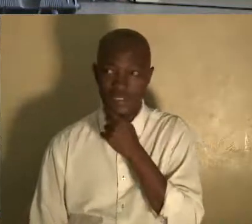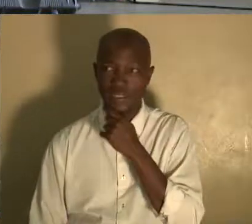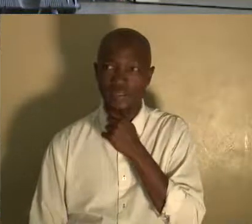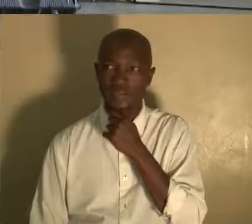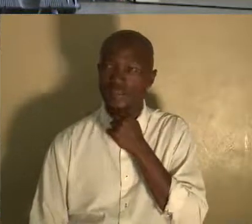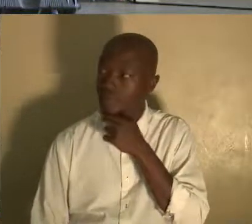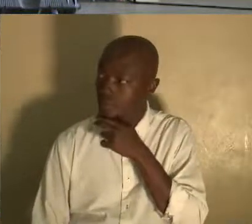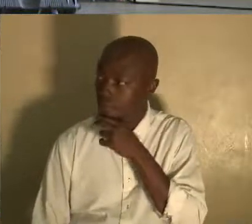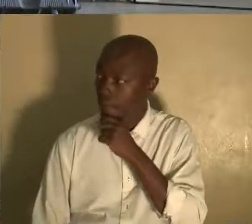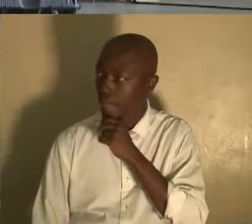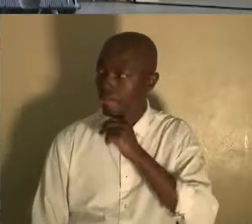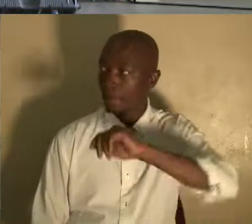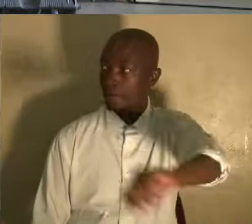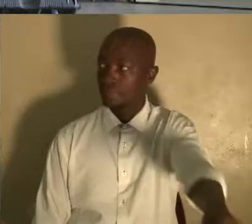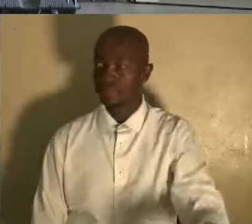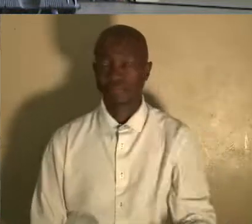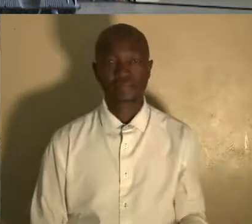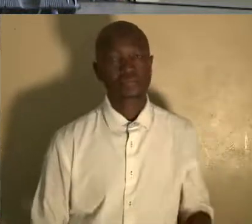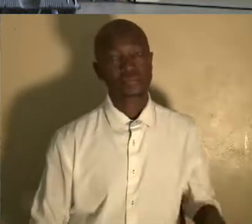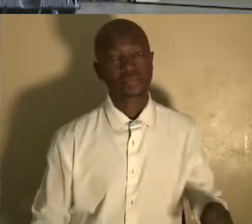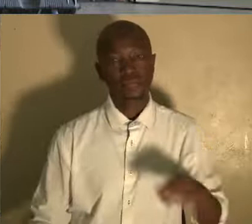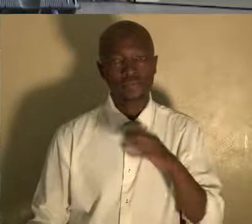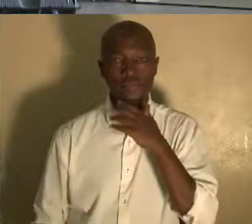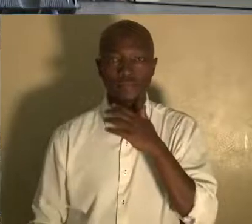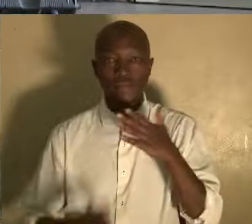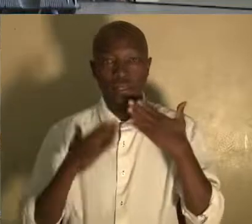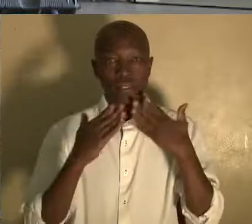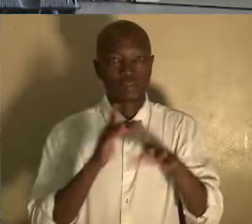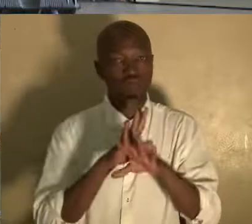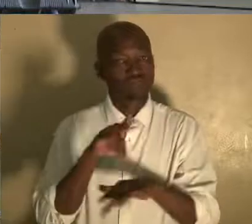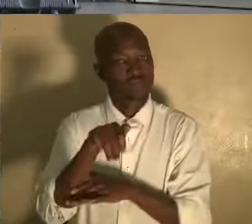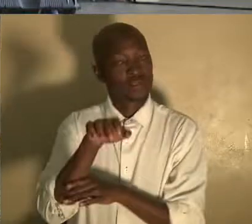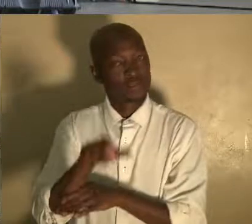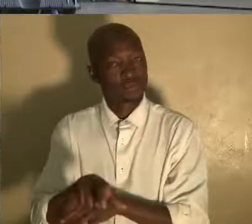Okay. Thank you, Chairperson.